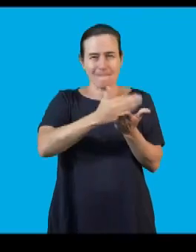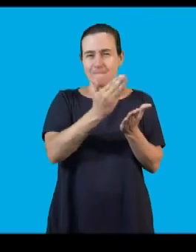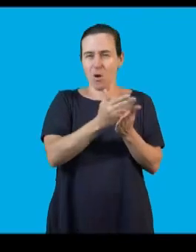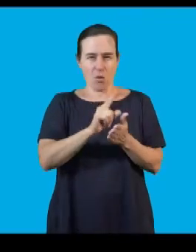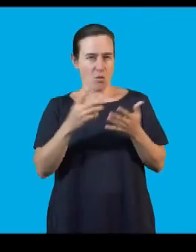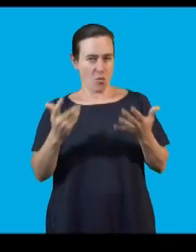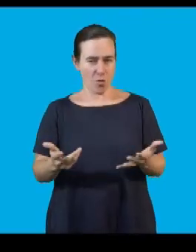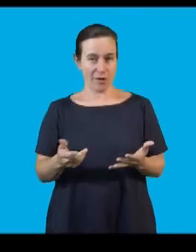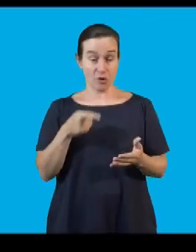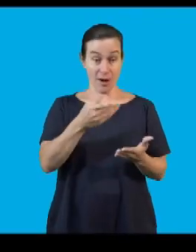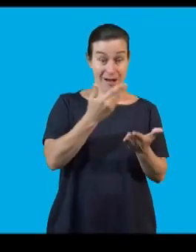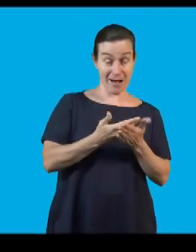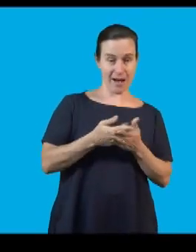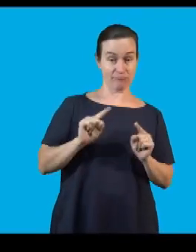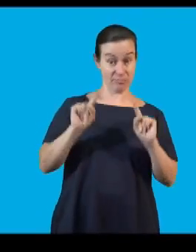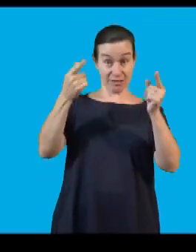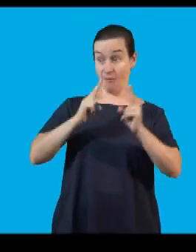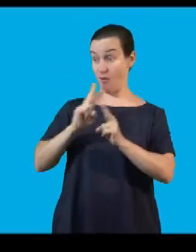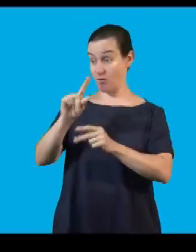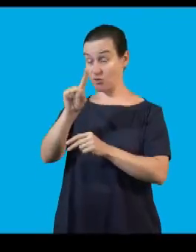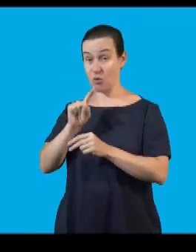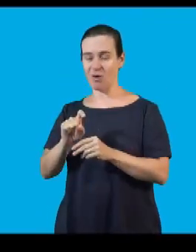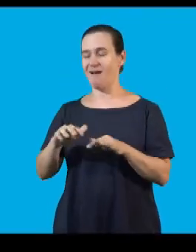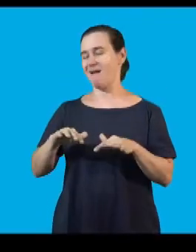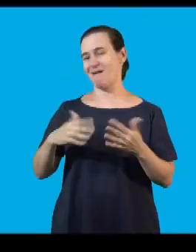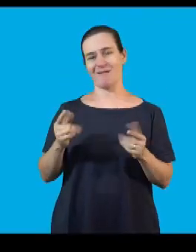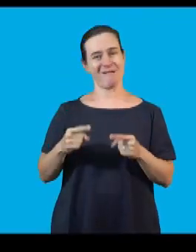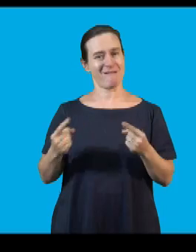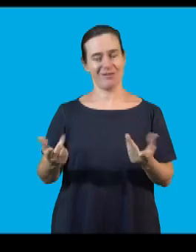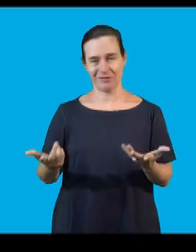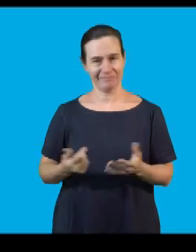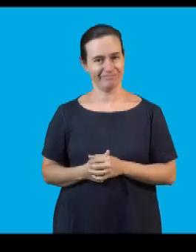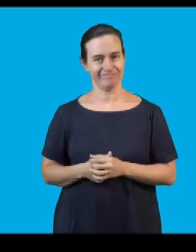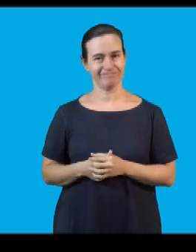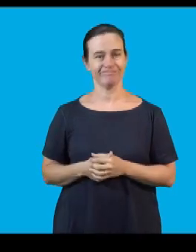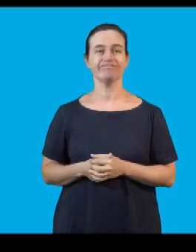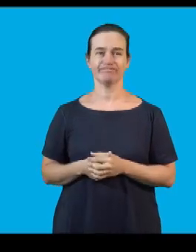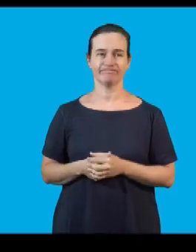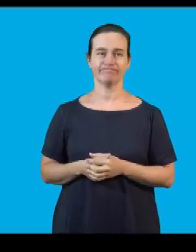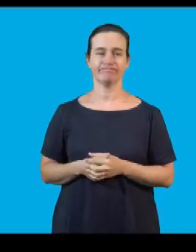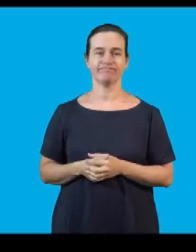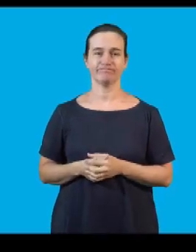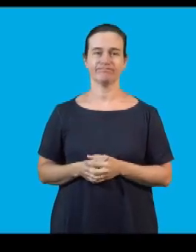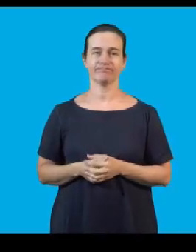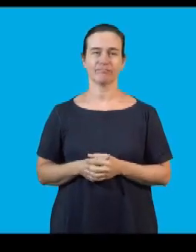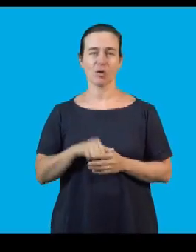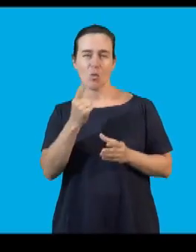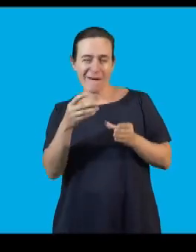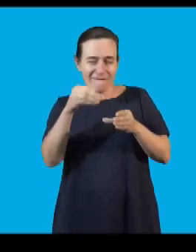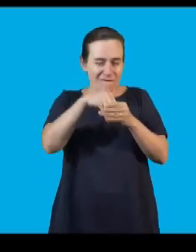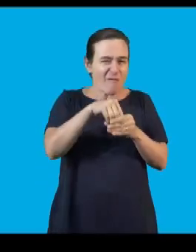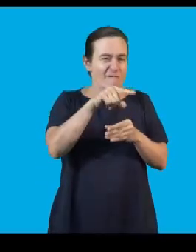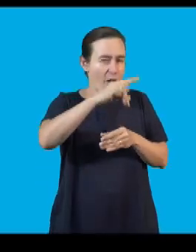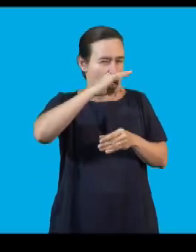that, they are not able to respond to questions appropriately, right? So let's look at the features